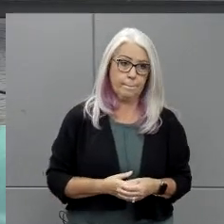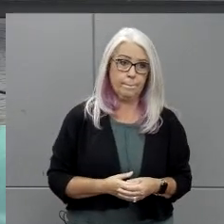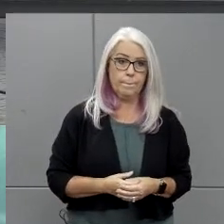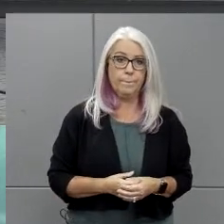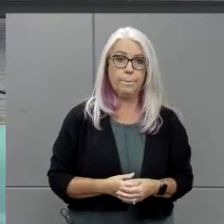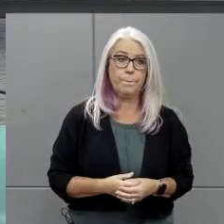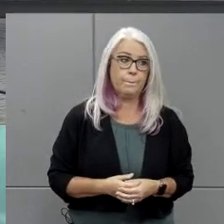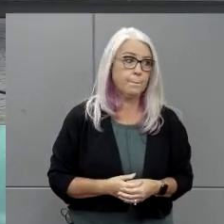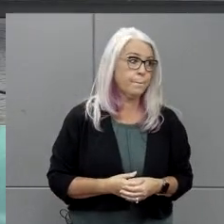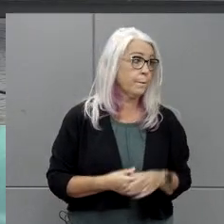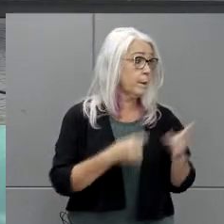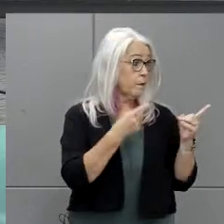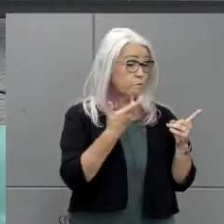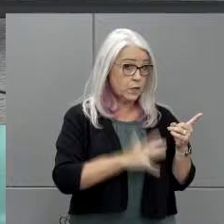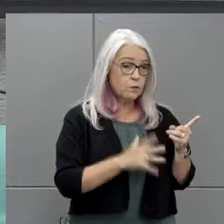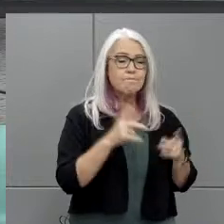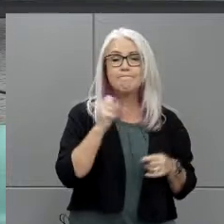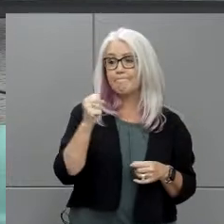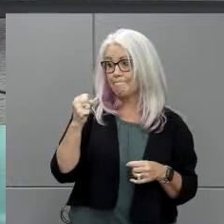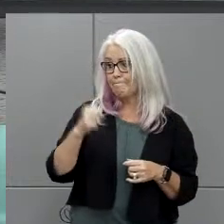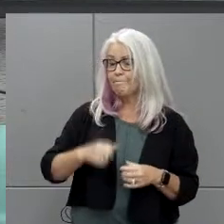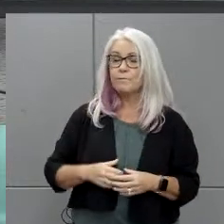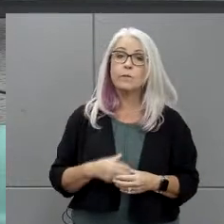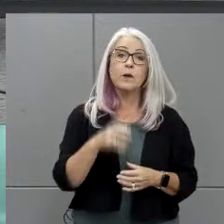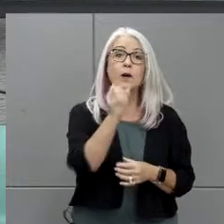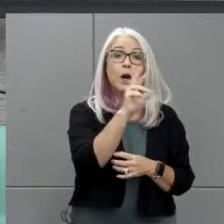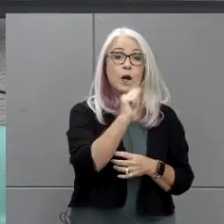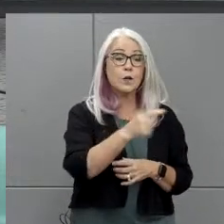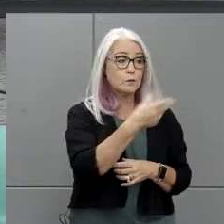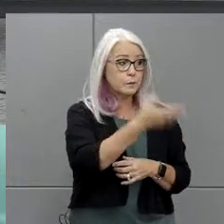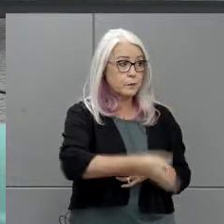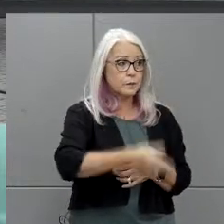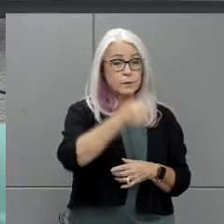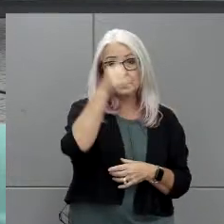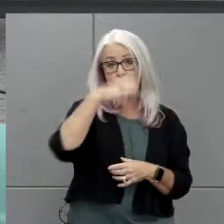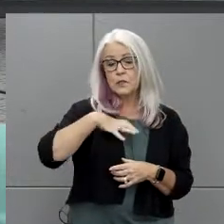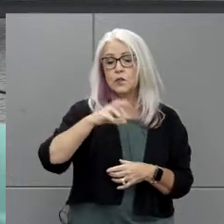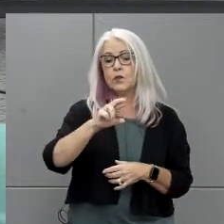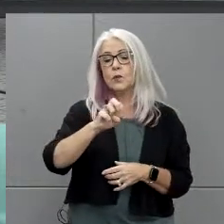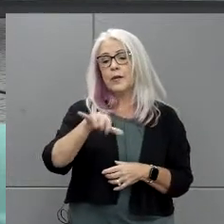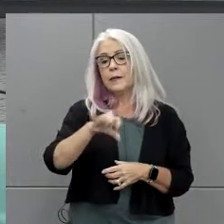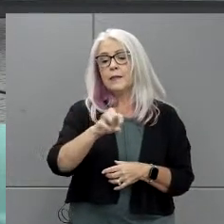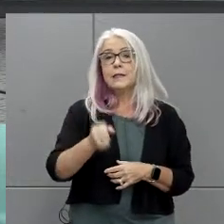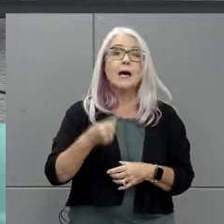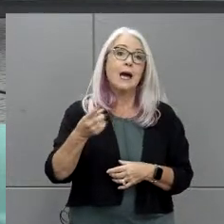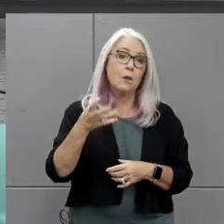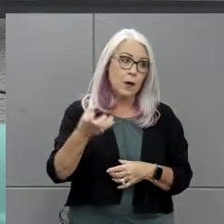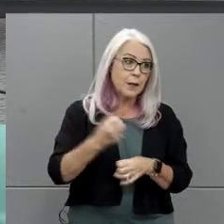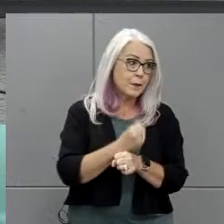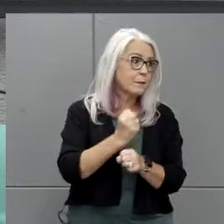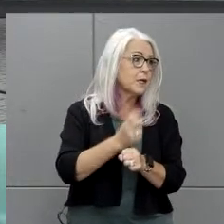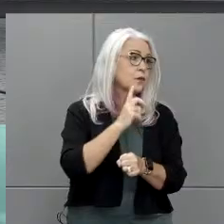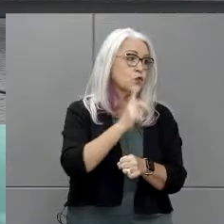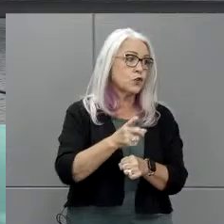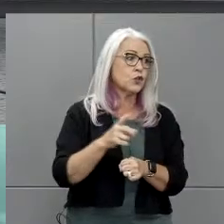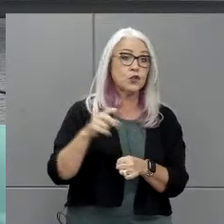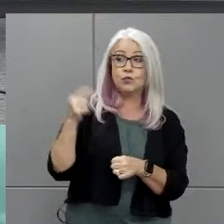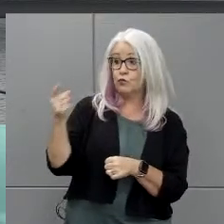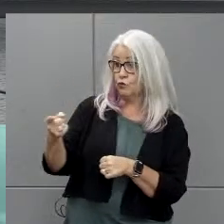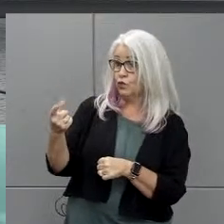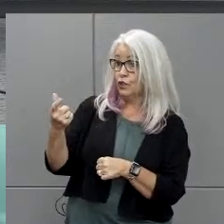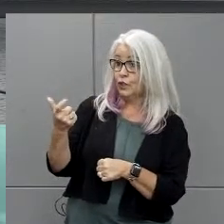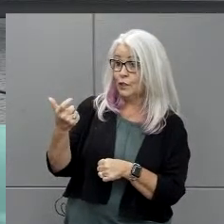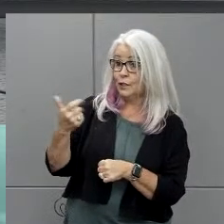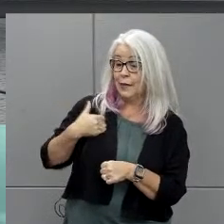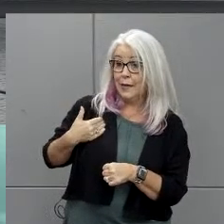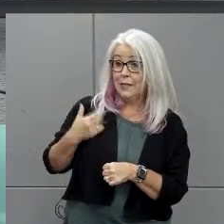Kenyatta, are you finished? Thank you, yes. Okay. Art? I want to make sure that Candace gets a second chance prior to me getting